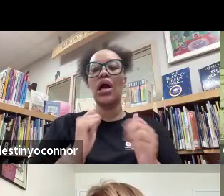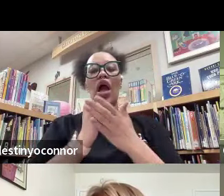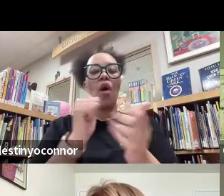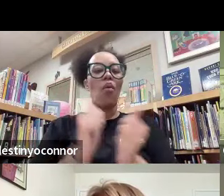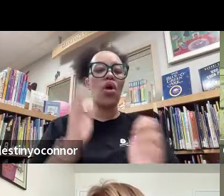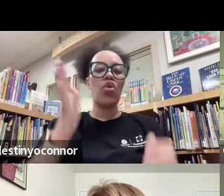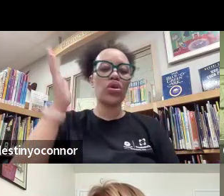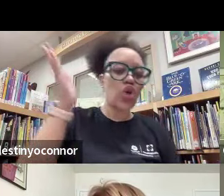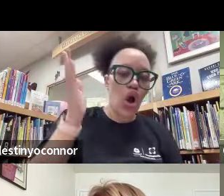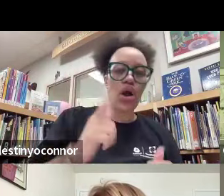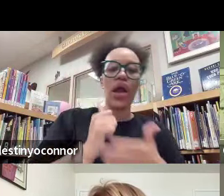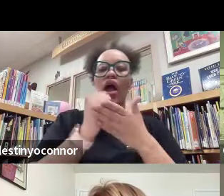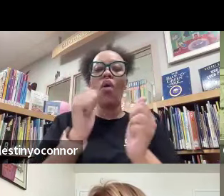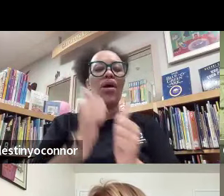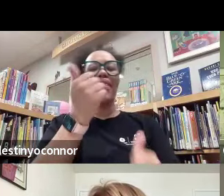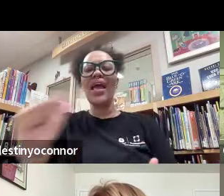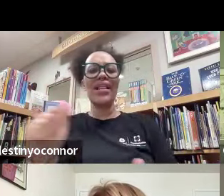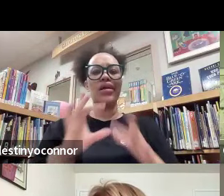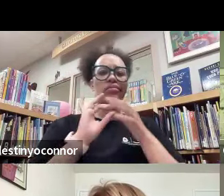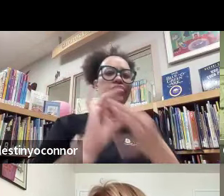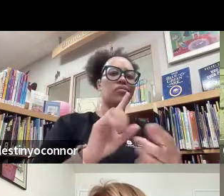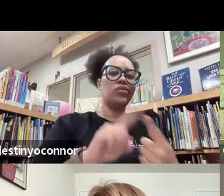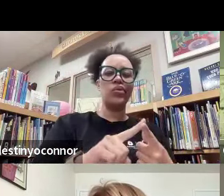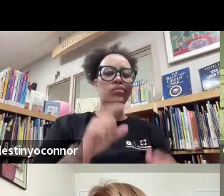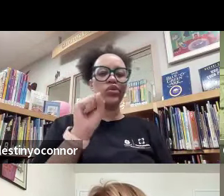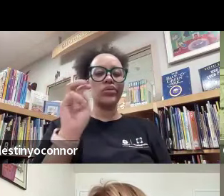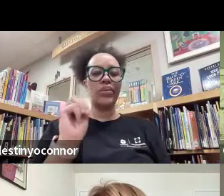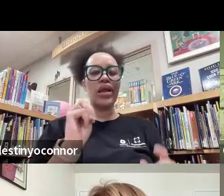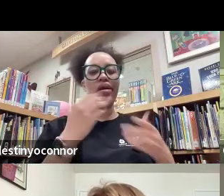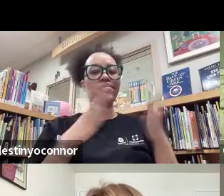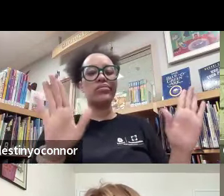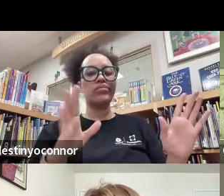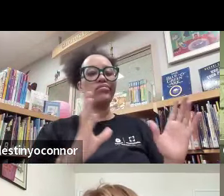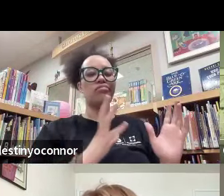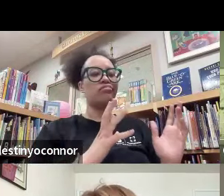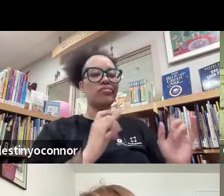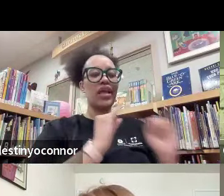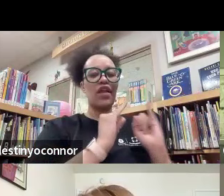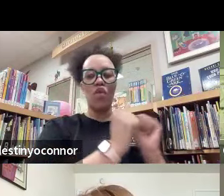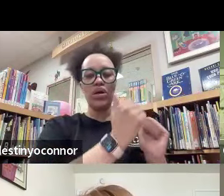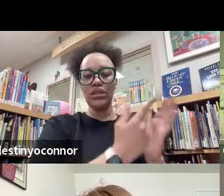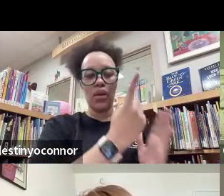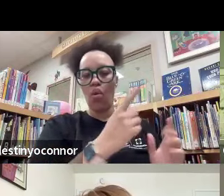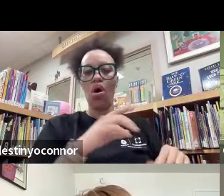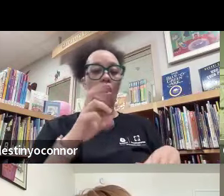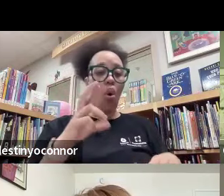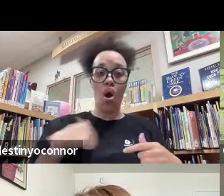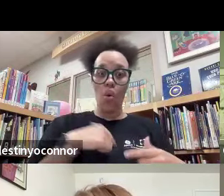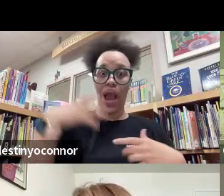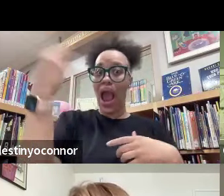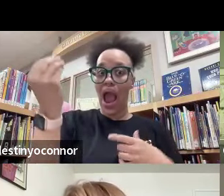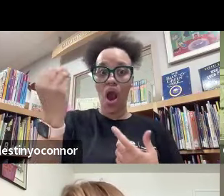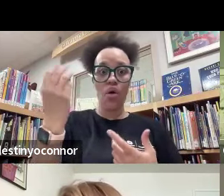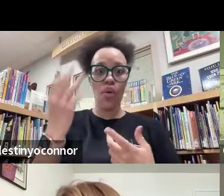and that's online to help you with interviews, talks, anything related to